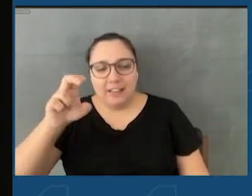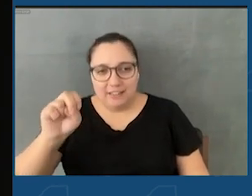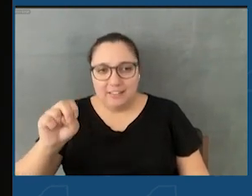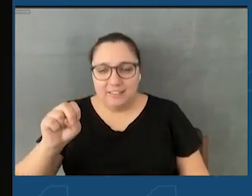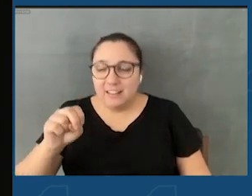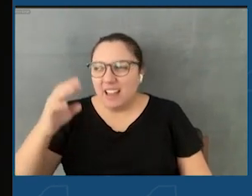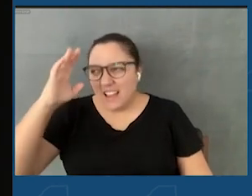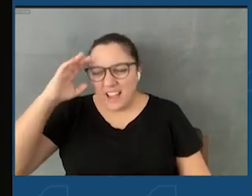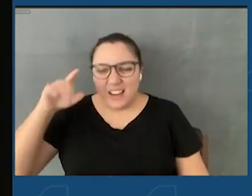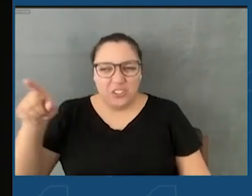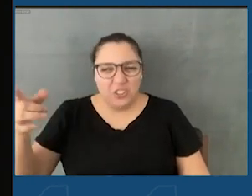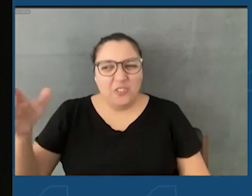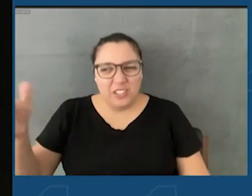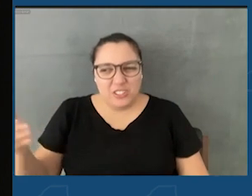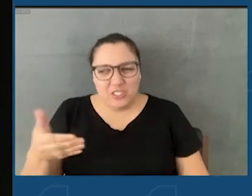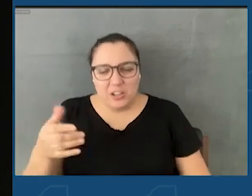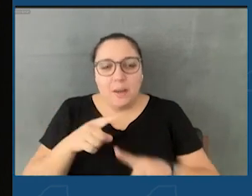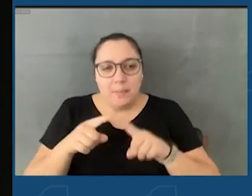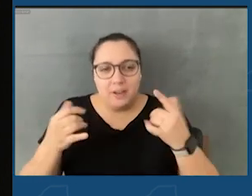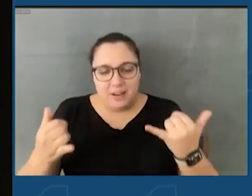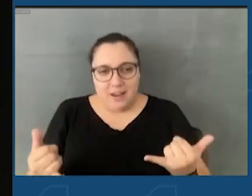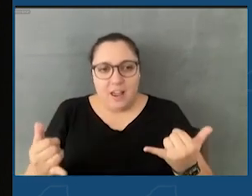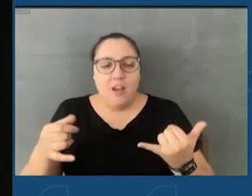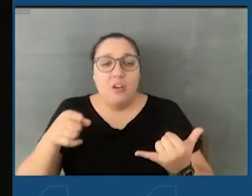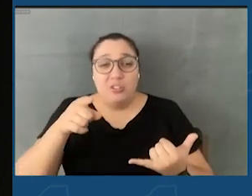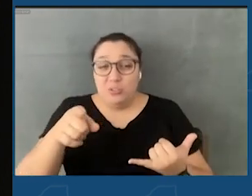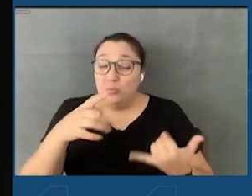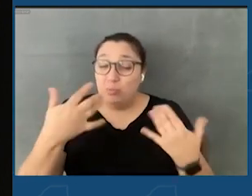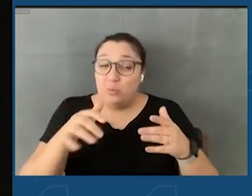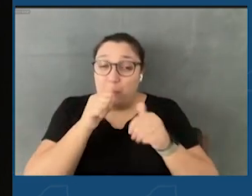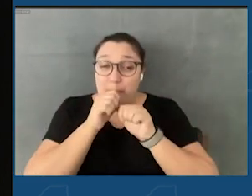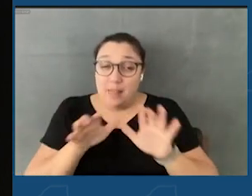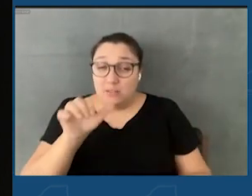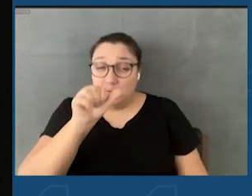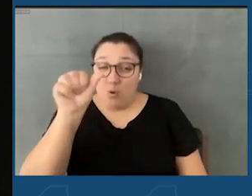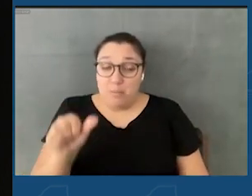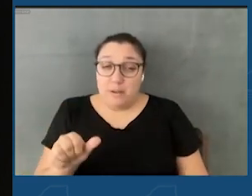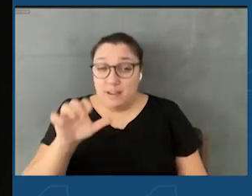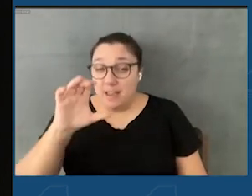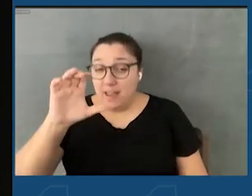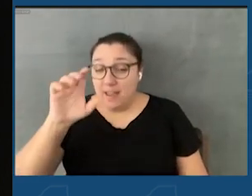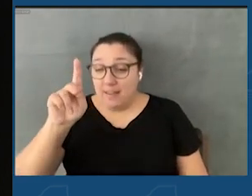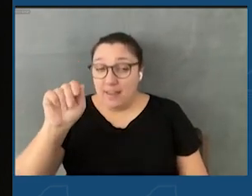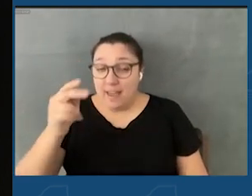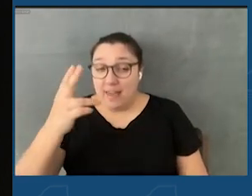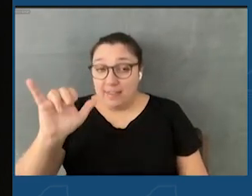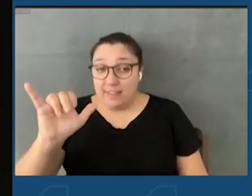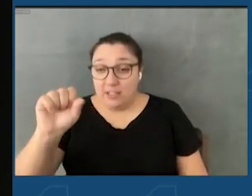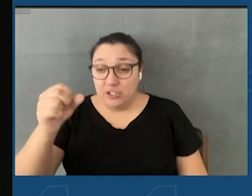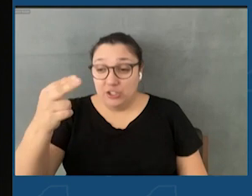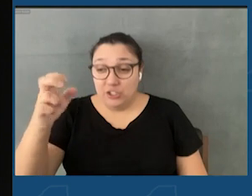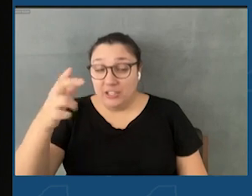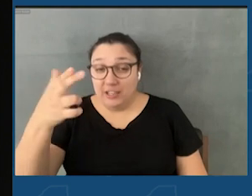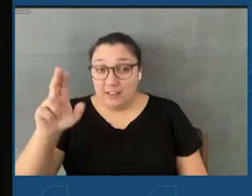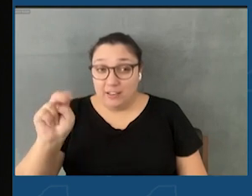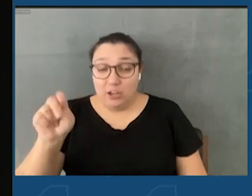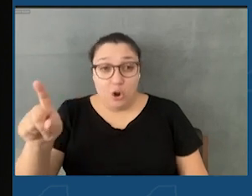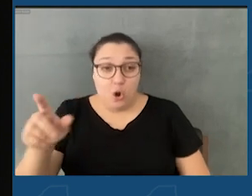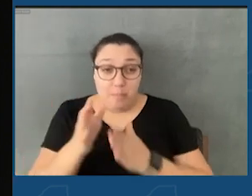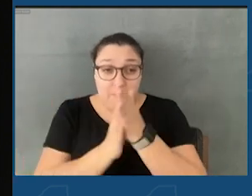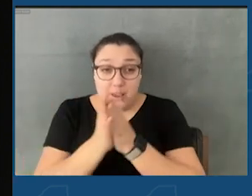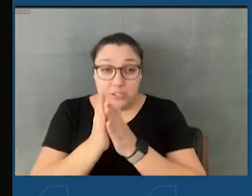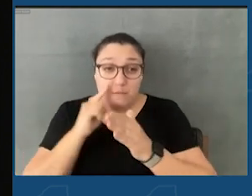introduce someone. You are blessed, Albany, to have someone of Kathy Sheehan's caliber. Her passion for this community is exceptional, and I